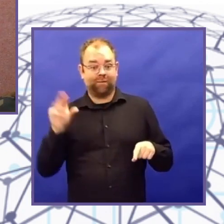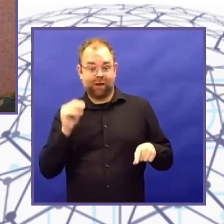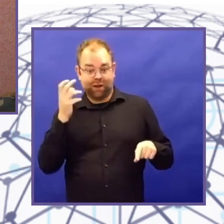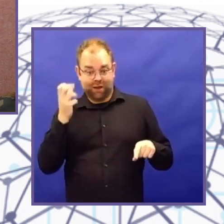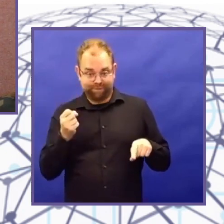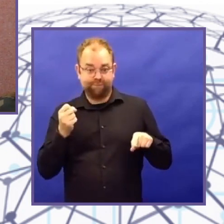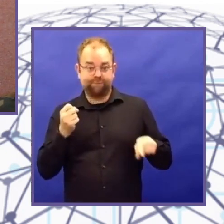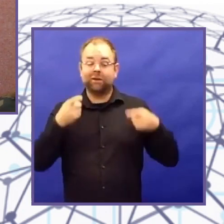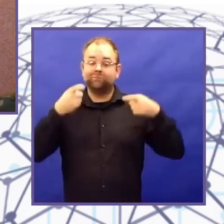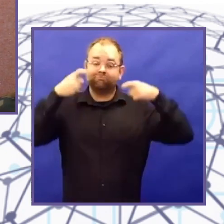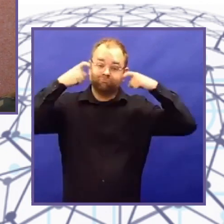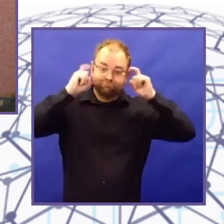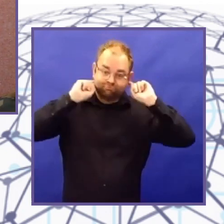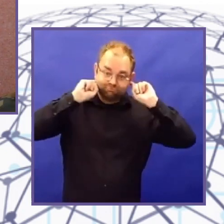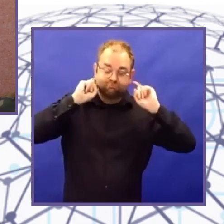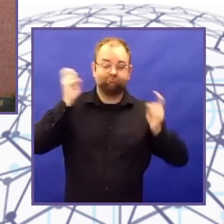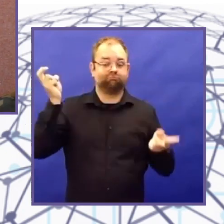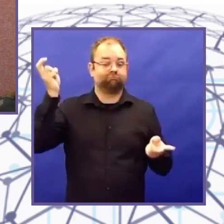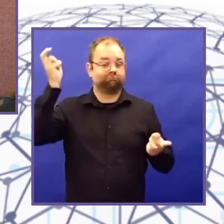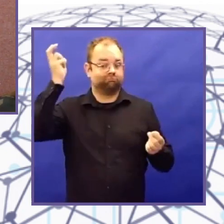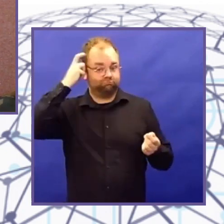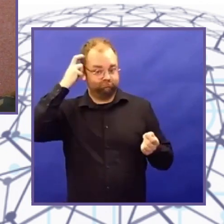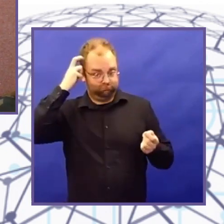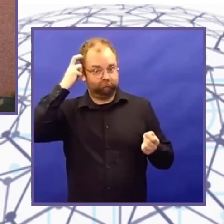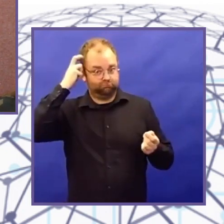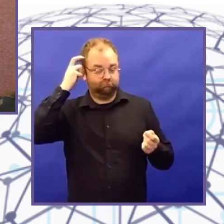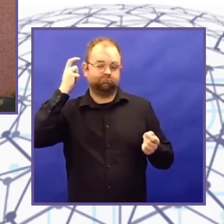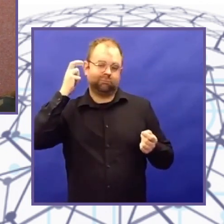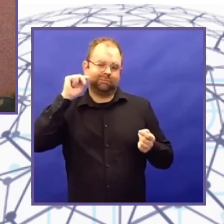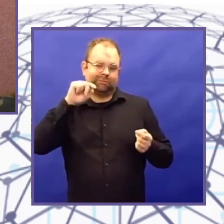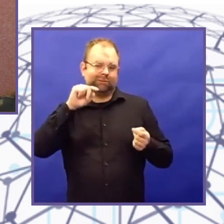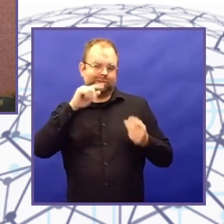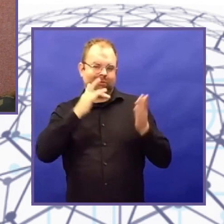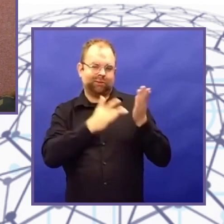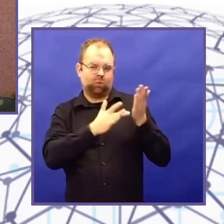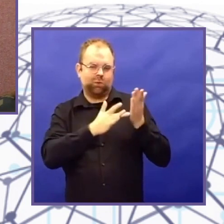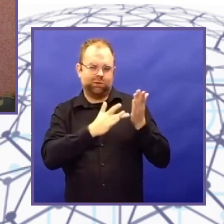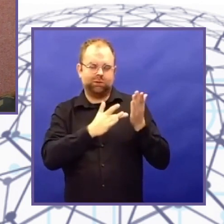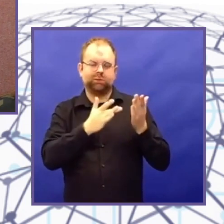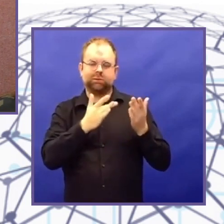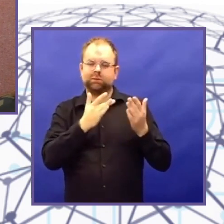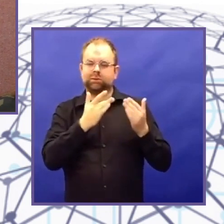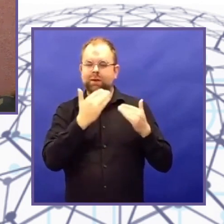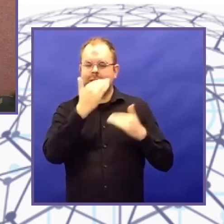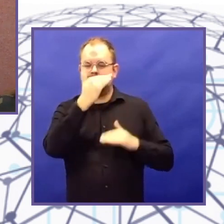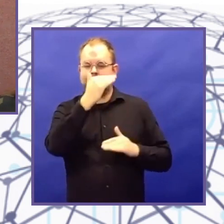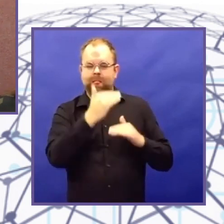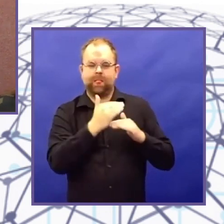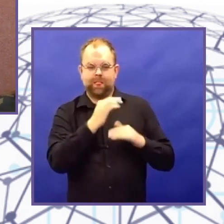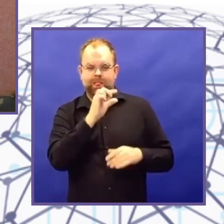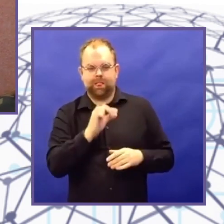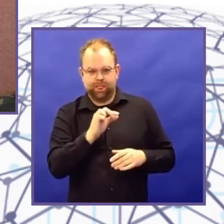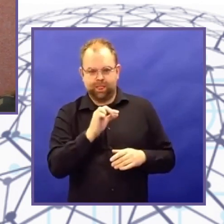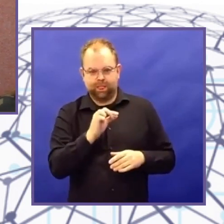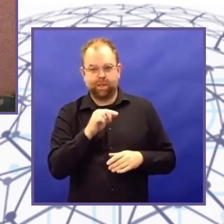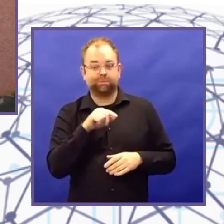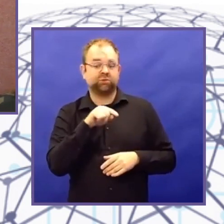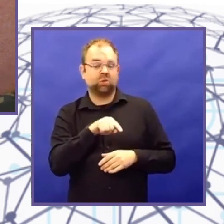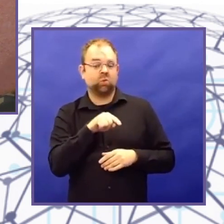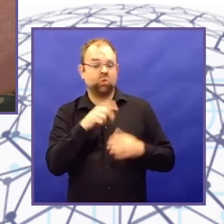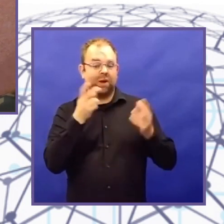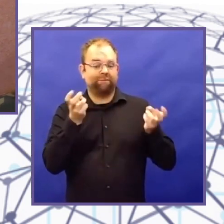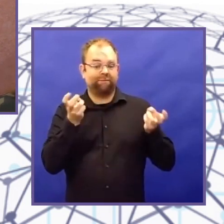implants. She had hearing aids before that. She was only implanted as an adolescent. She uses live captions